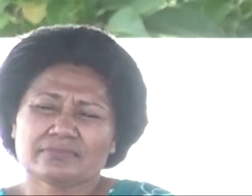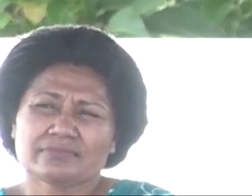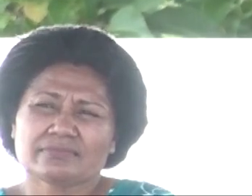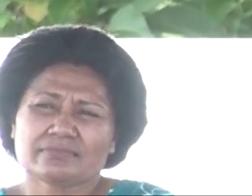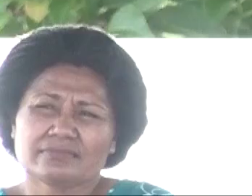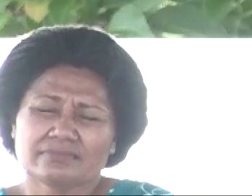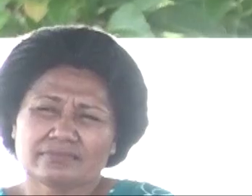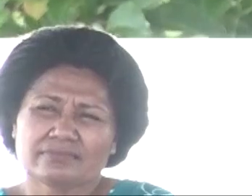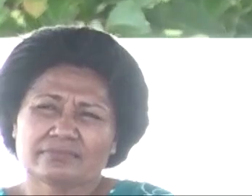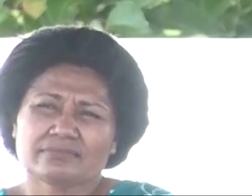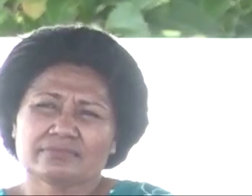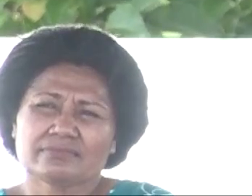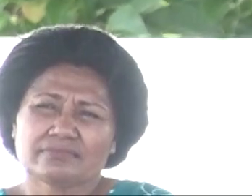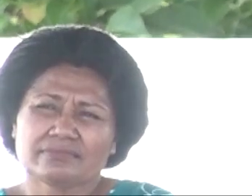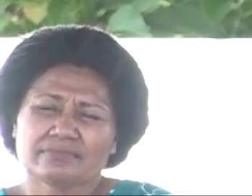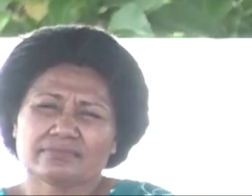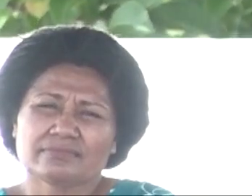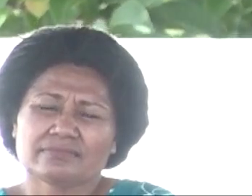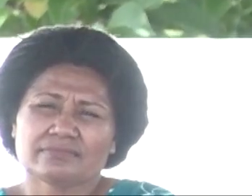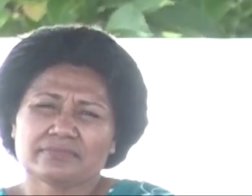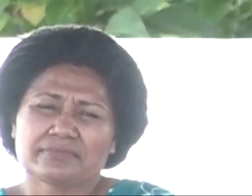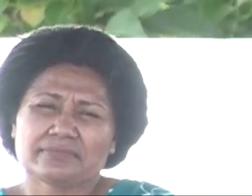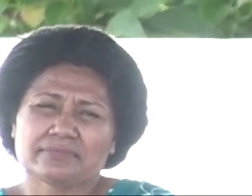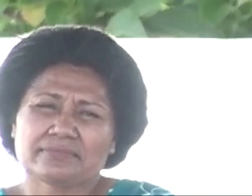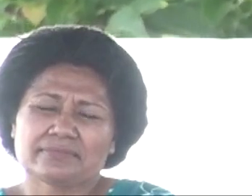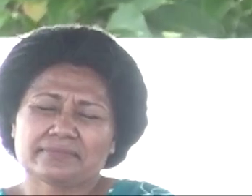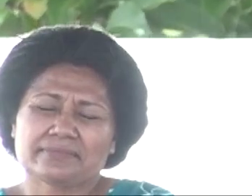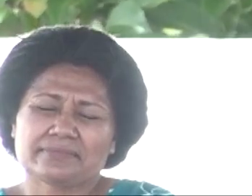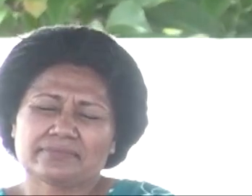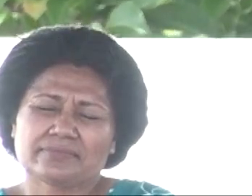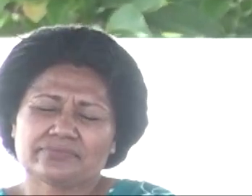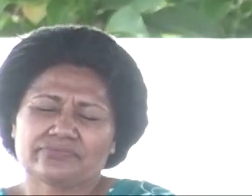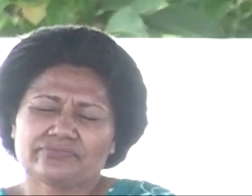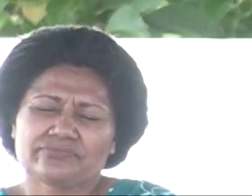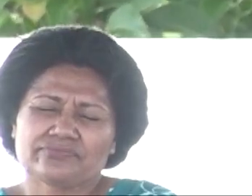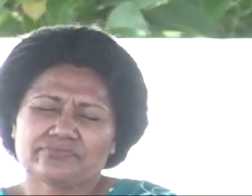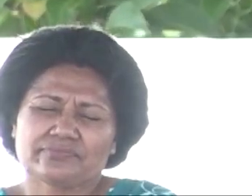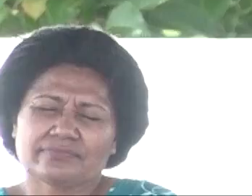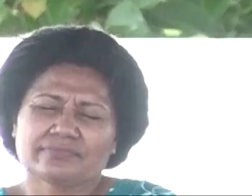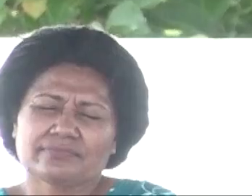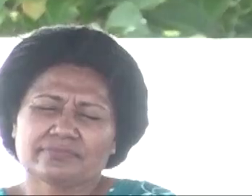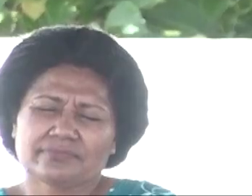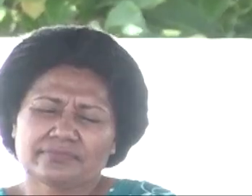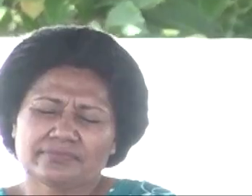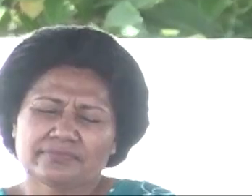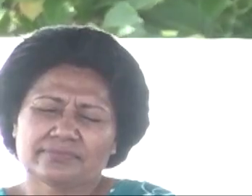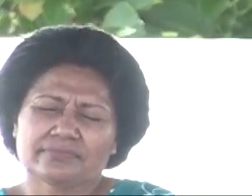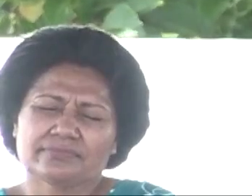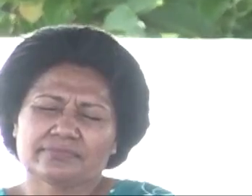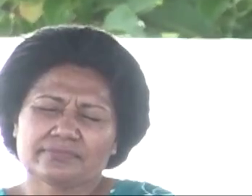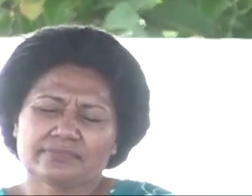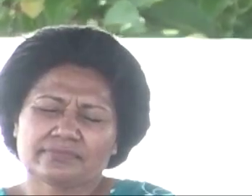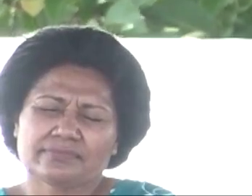yourselves, learn from each other, and hopefully return home with lifelong skills and spiritual growth to make a